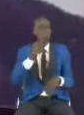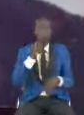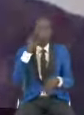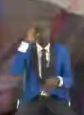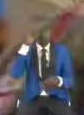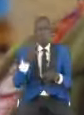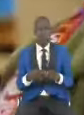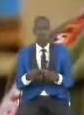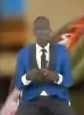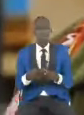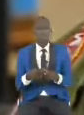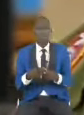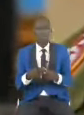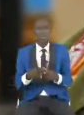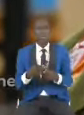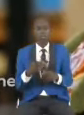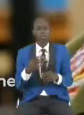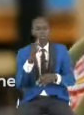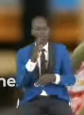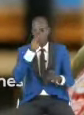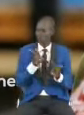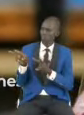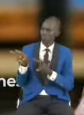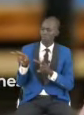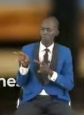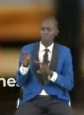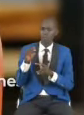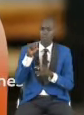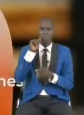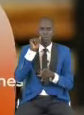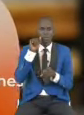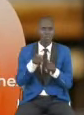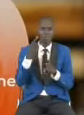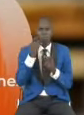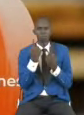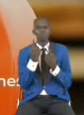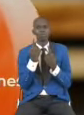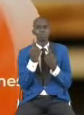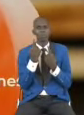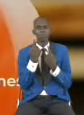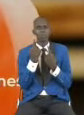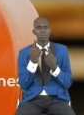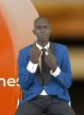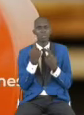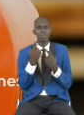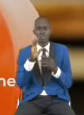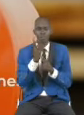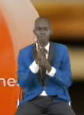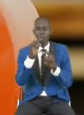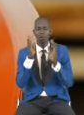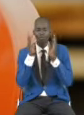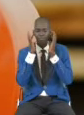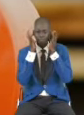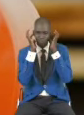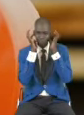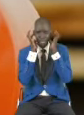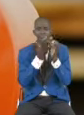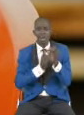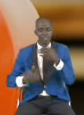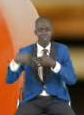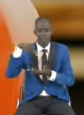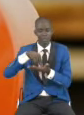name, and then he turned. It was a surprise. They blocked their ears, and somebody stood behind and called the